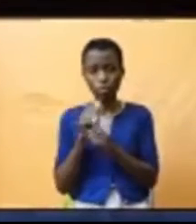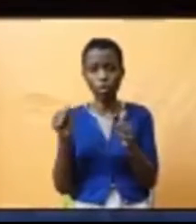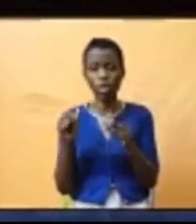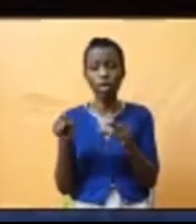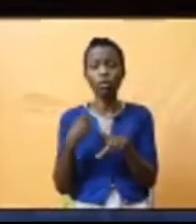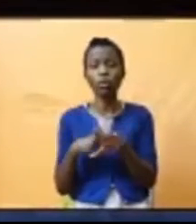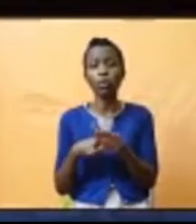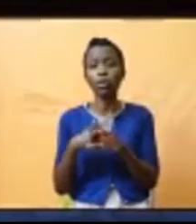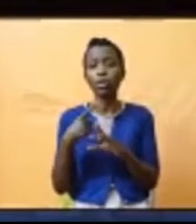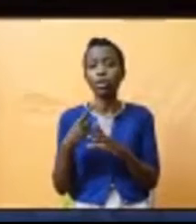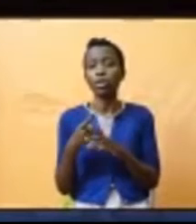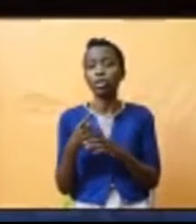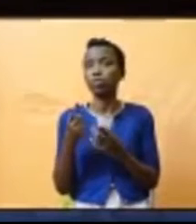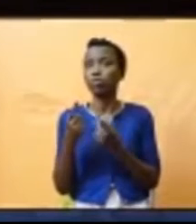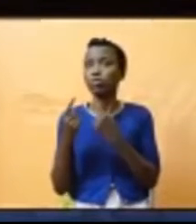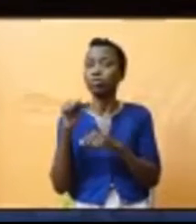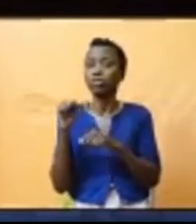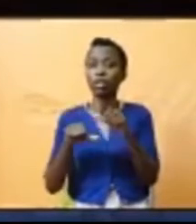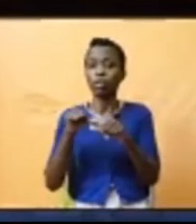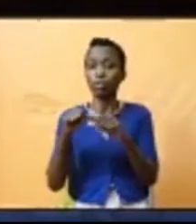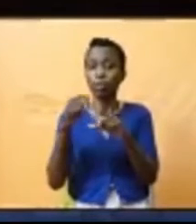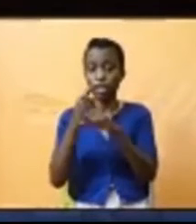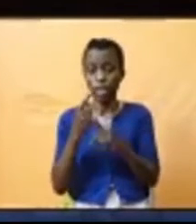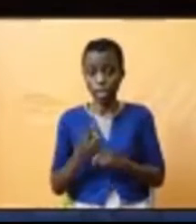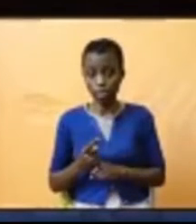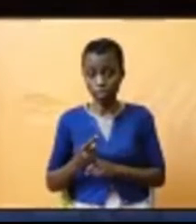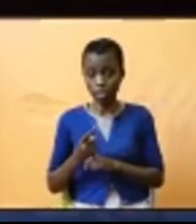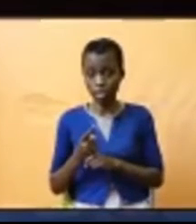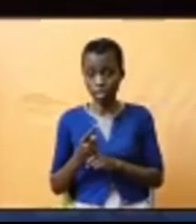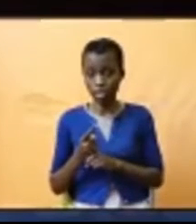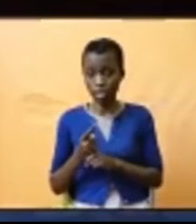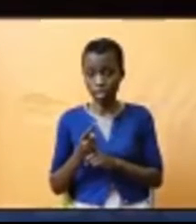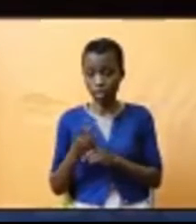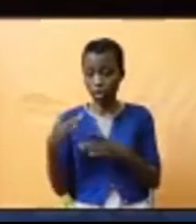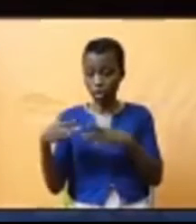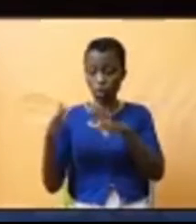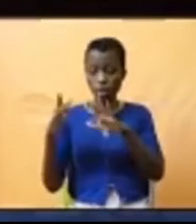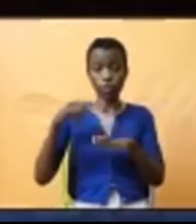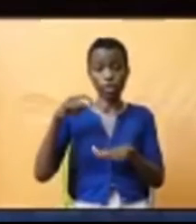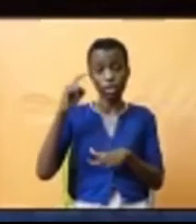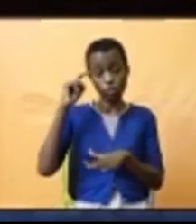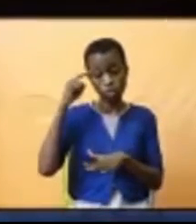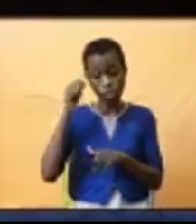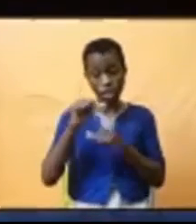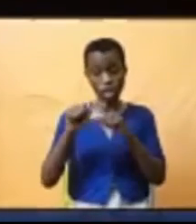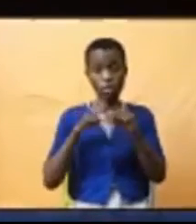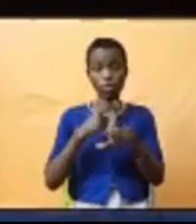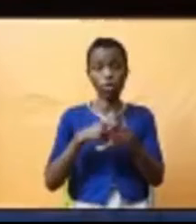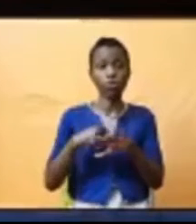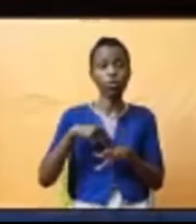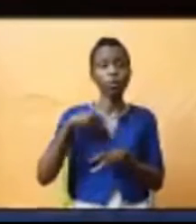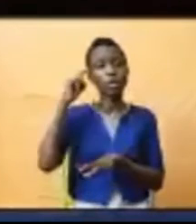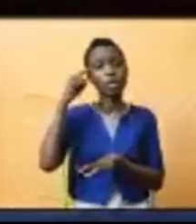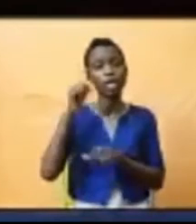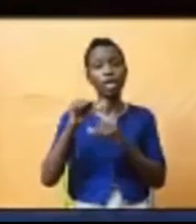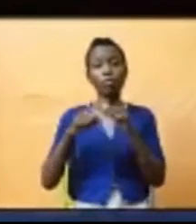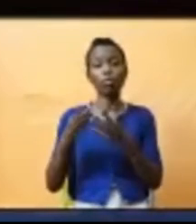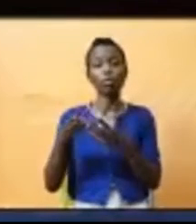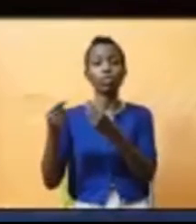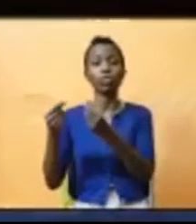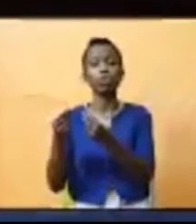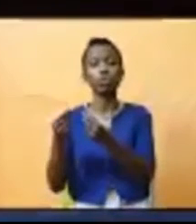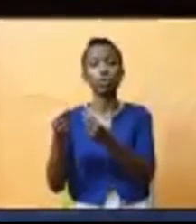you took a look at the different aspects that we need to think about when we're thinking of